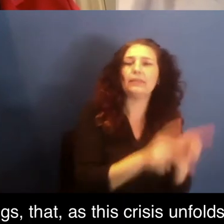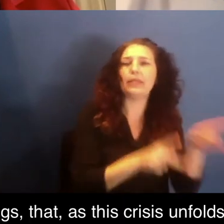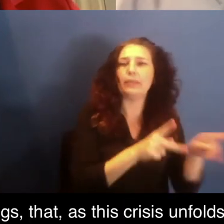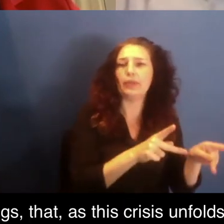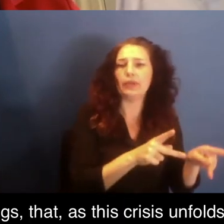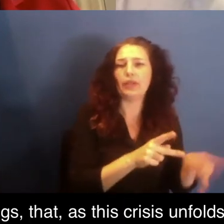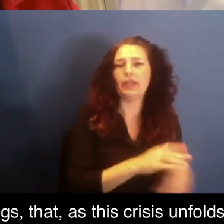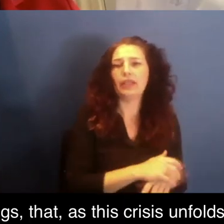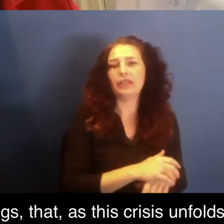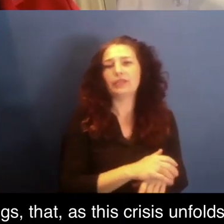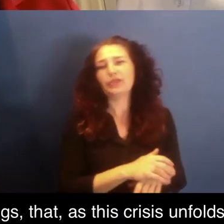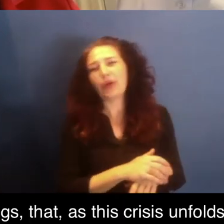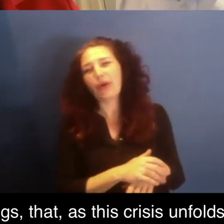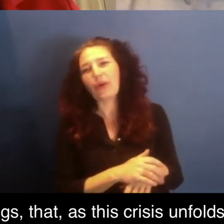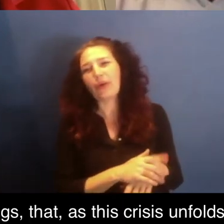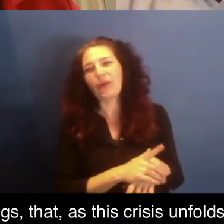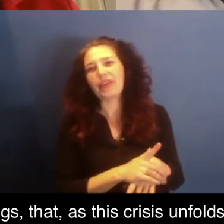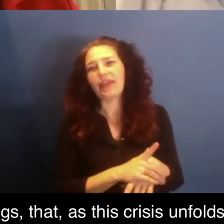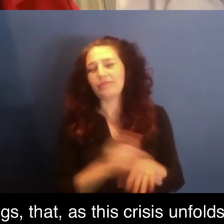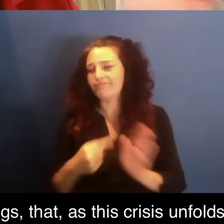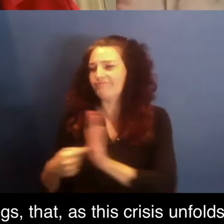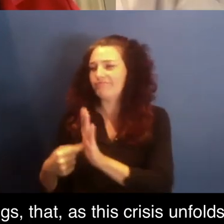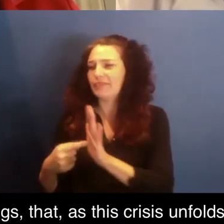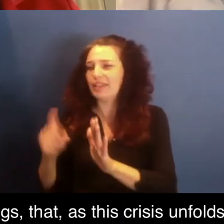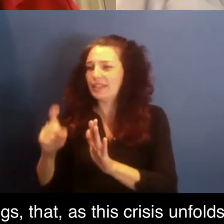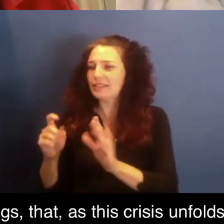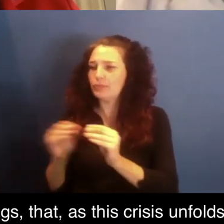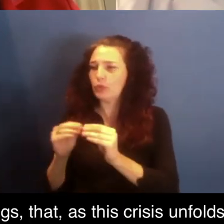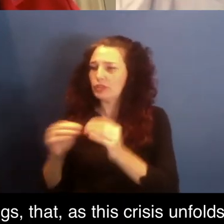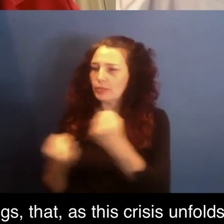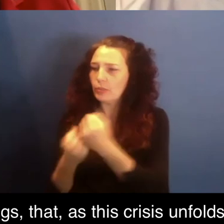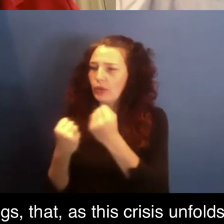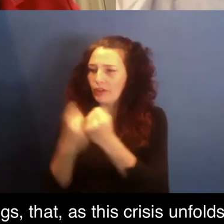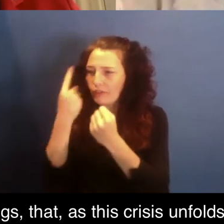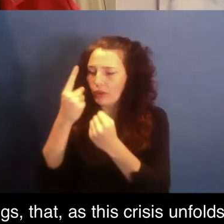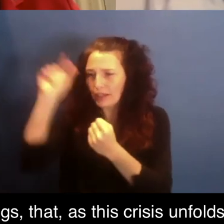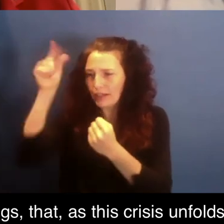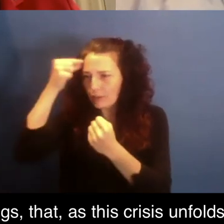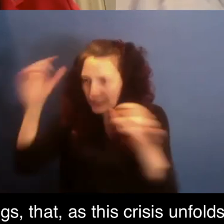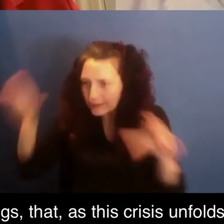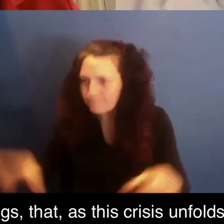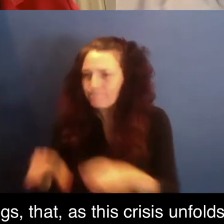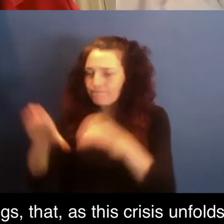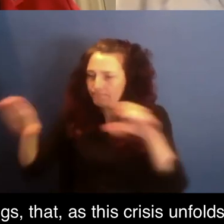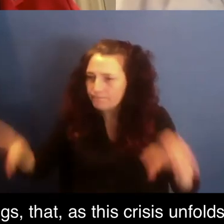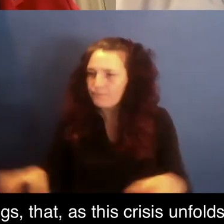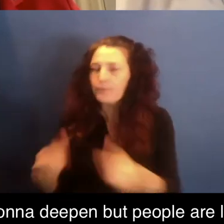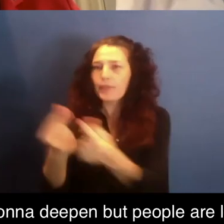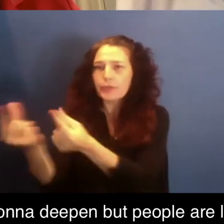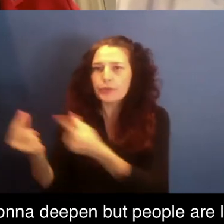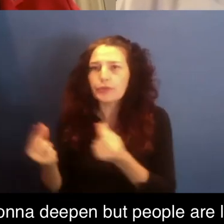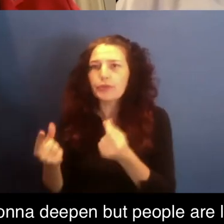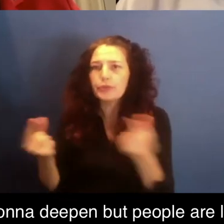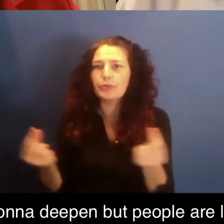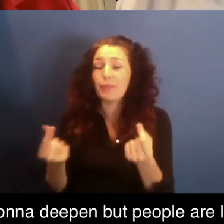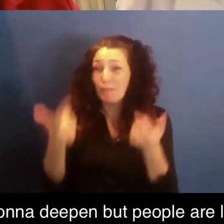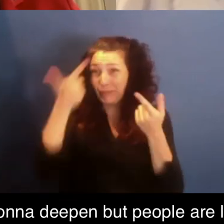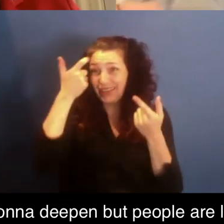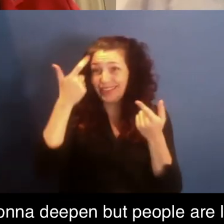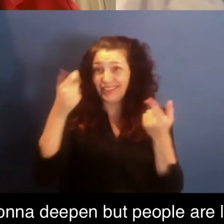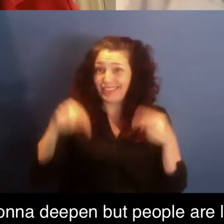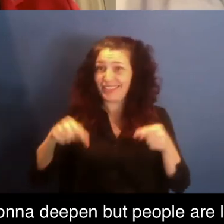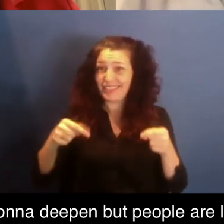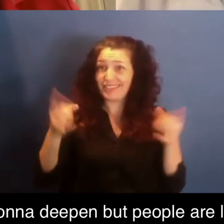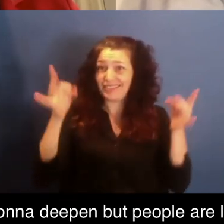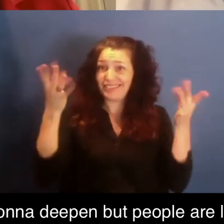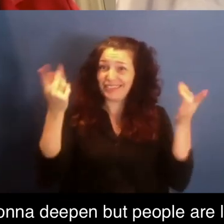things, um, that as this crisis unfolds, and as it unfolds longer, these problems are going to deepen, uh,